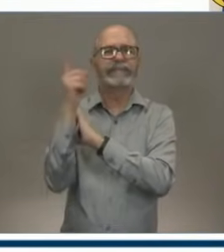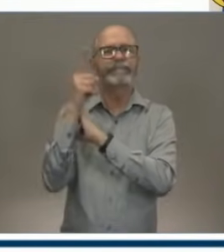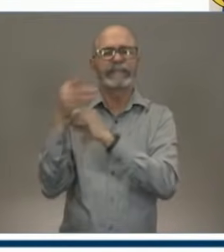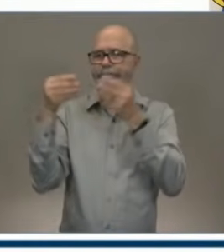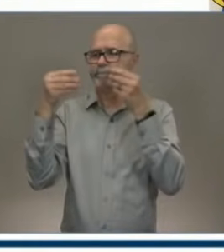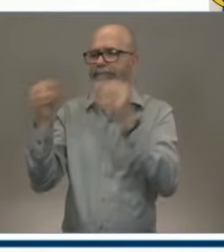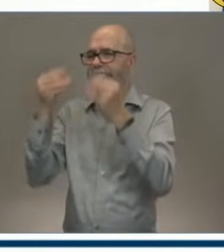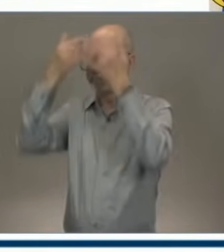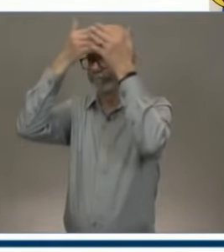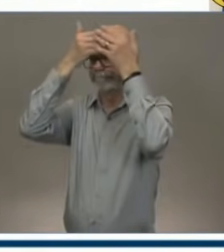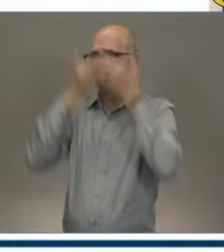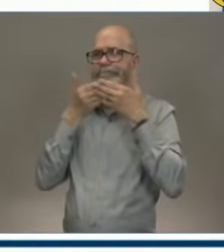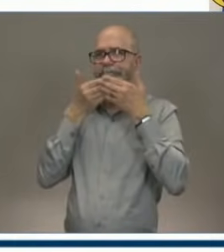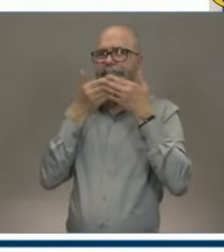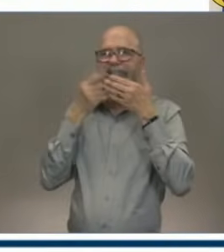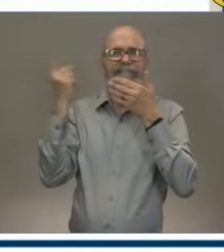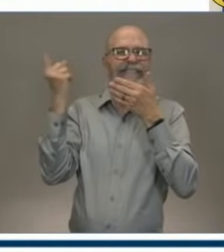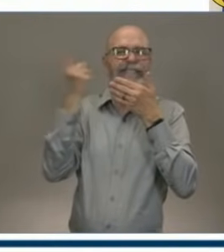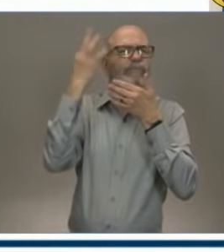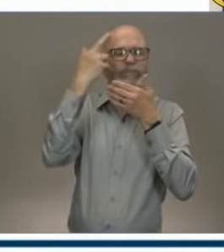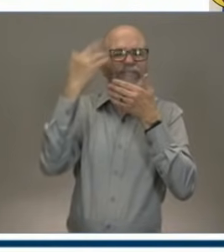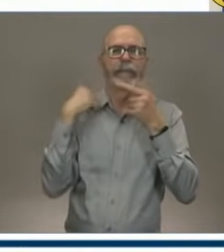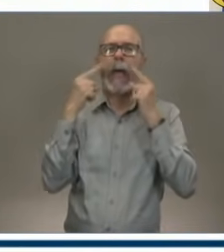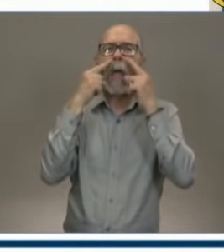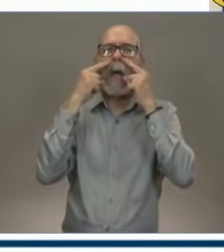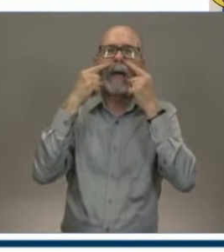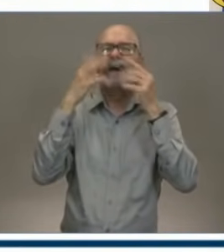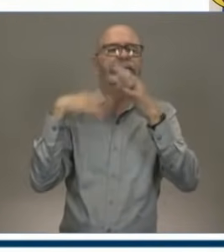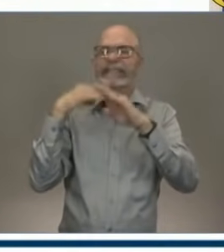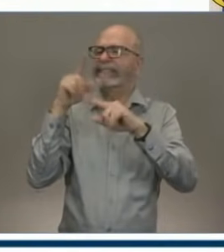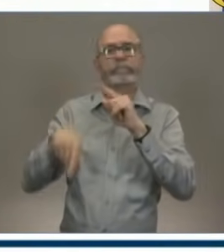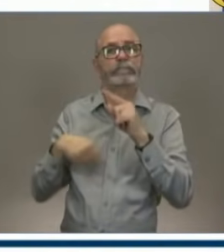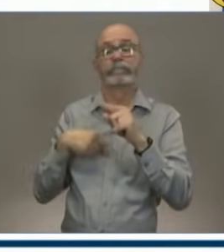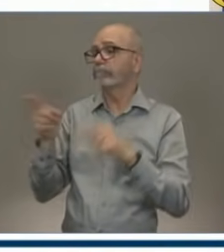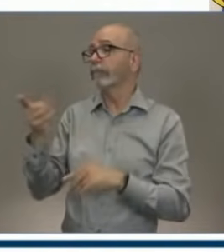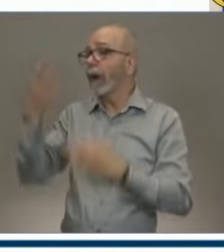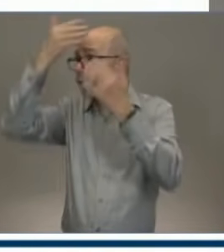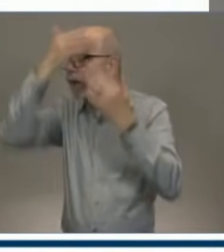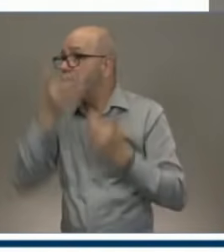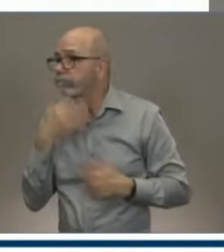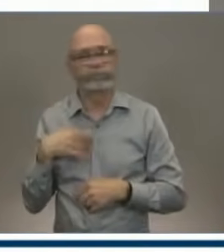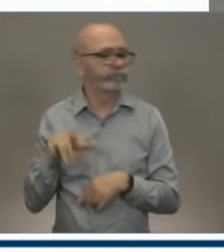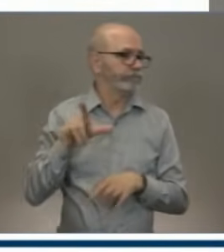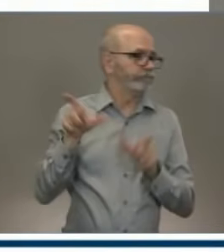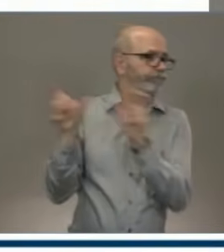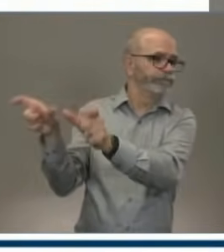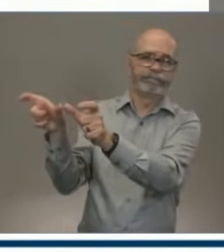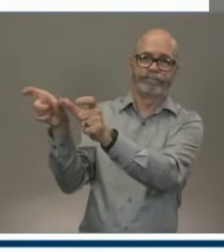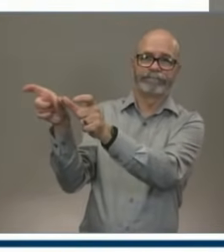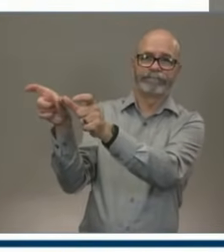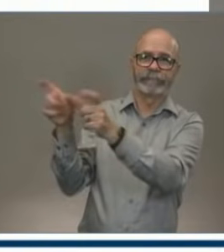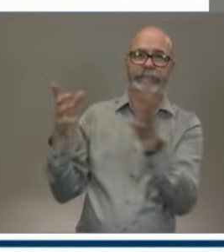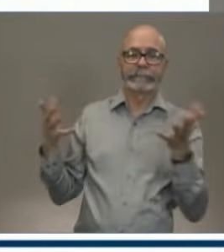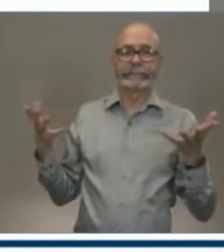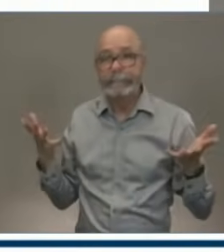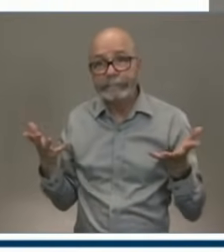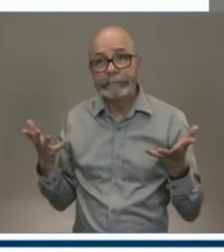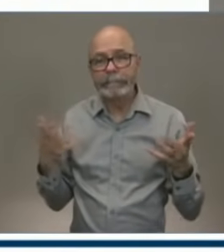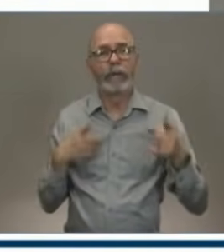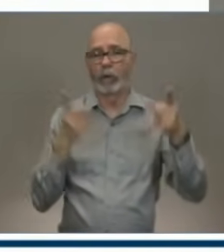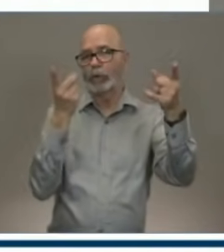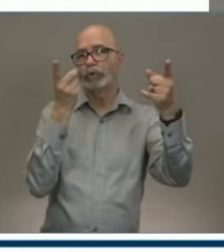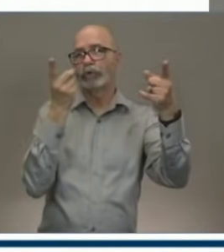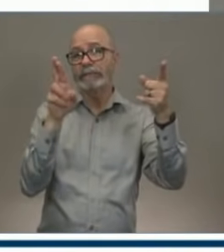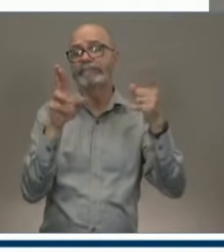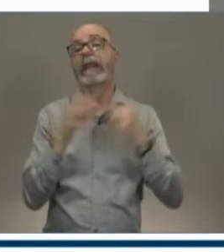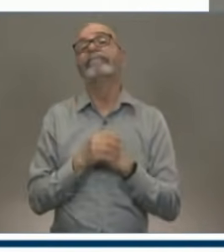health condition. So can you shed some light on that, please? So there's two issues in there. So we have made masks mandatory in